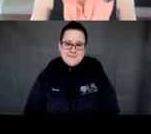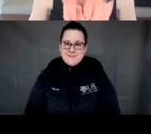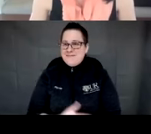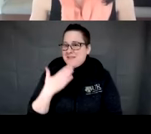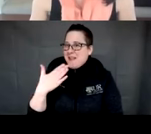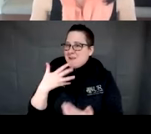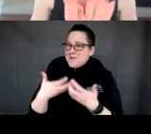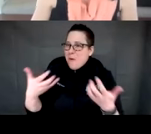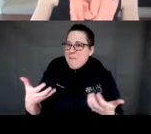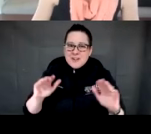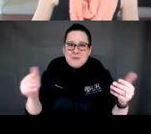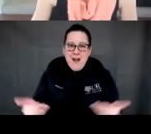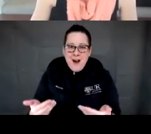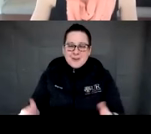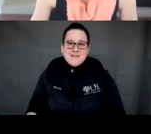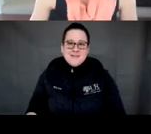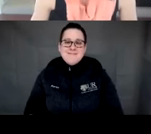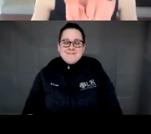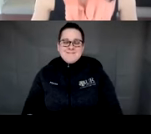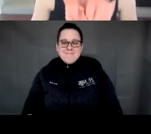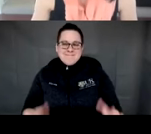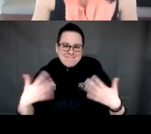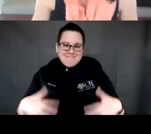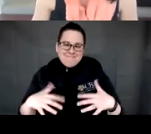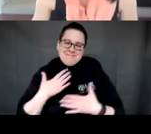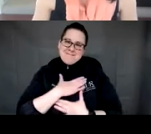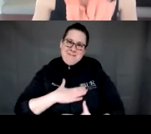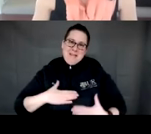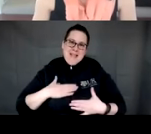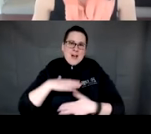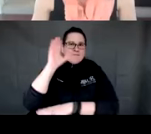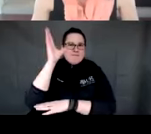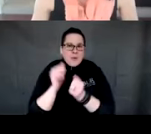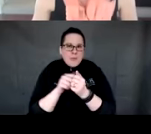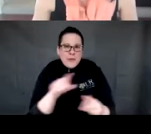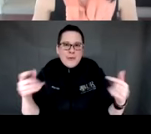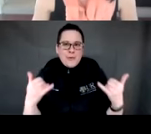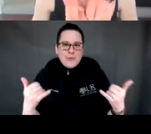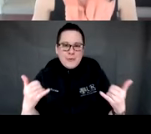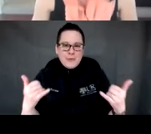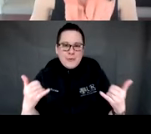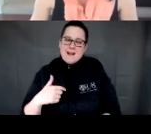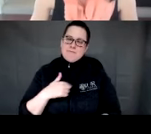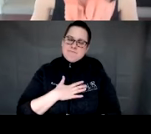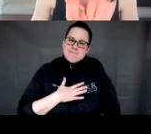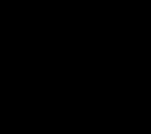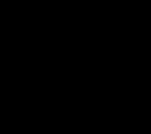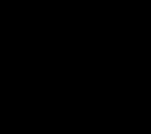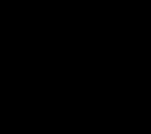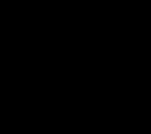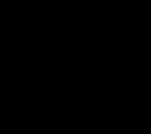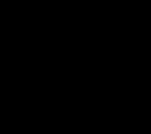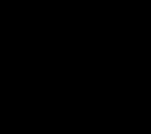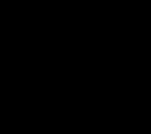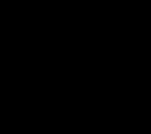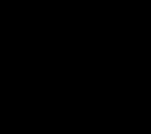Thank you so much for that introduction. It's really a great pleasure to be speaking to you all today, and I'm particularly honored to be able to give the